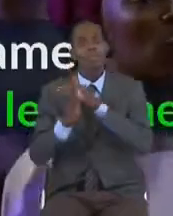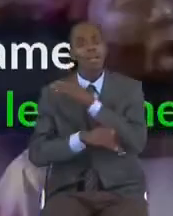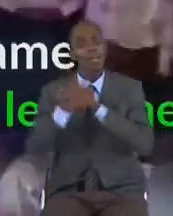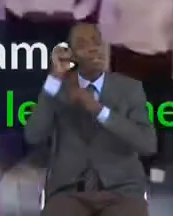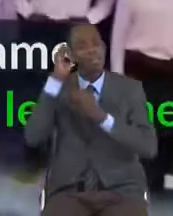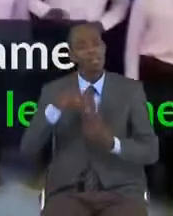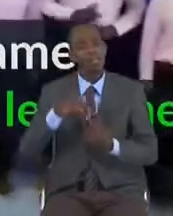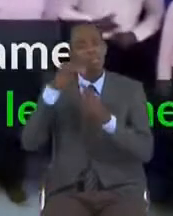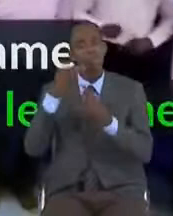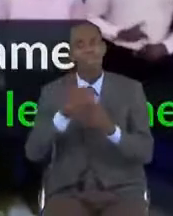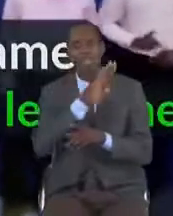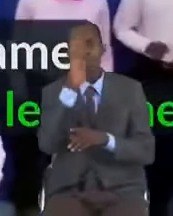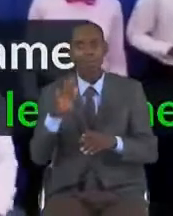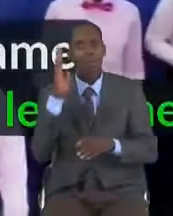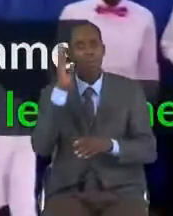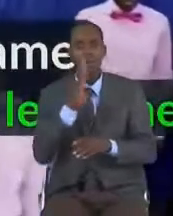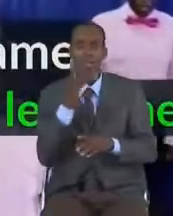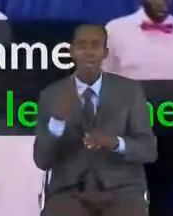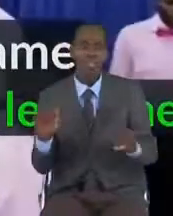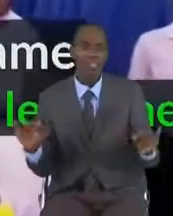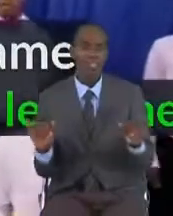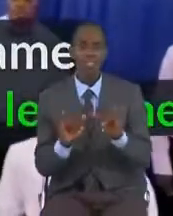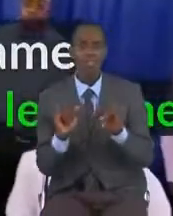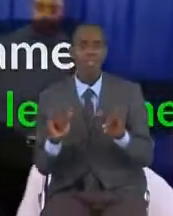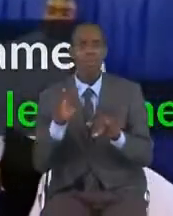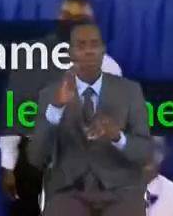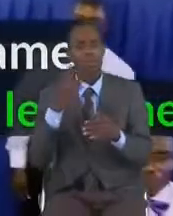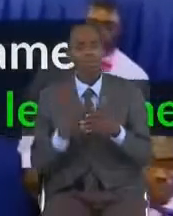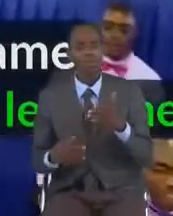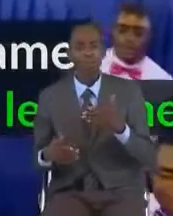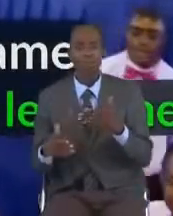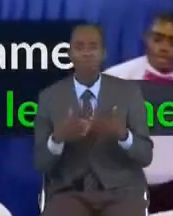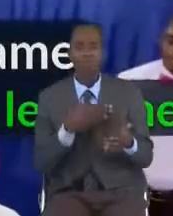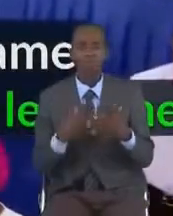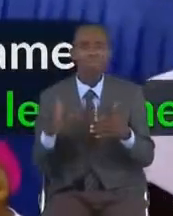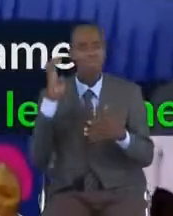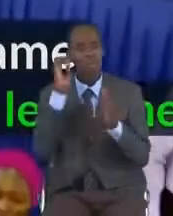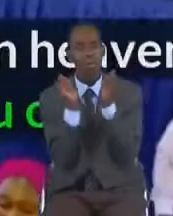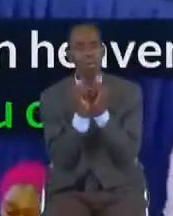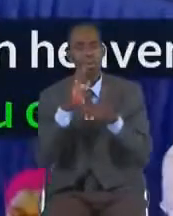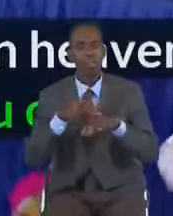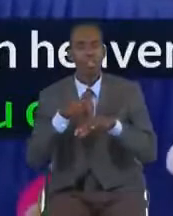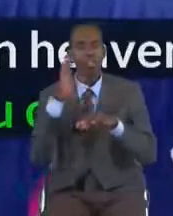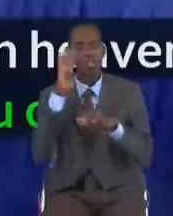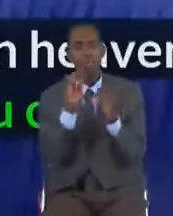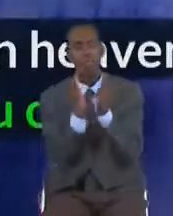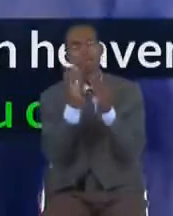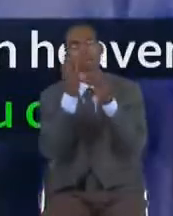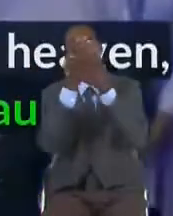Precious blood, never be the same. Whatsoever we might have left shall be bound in